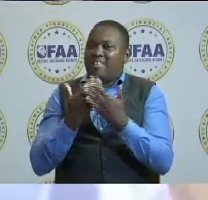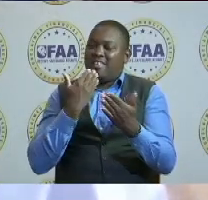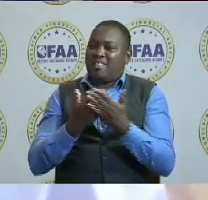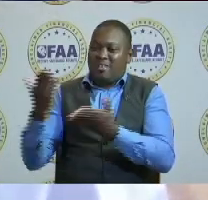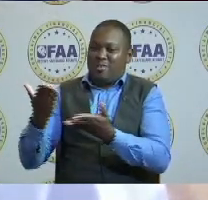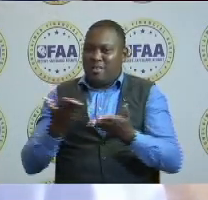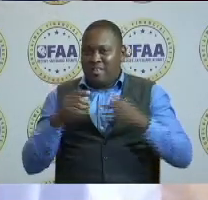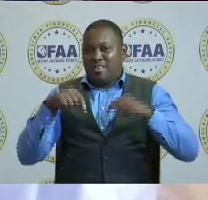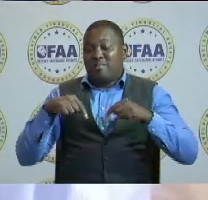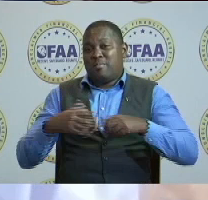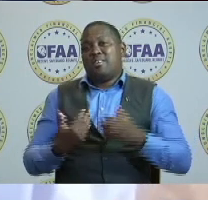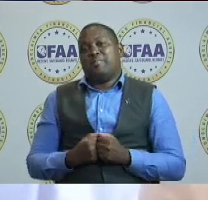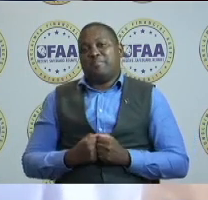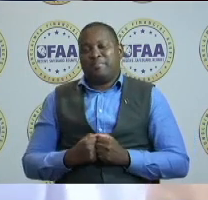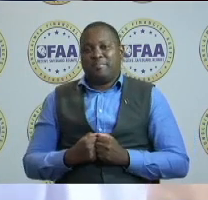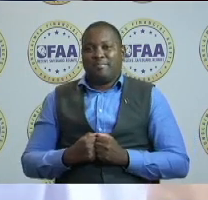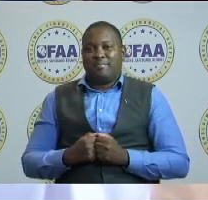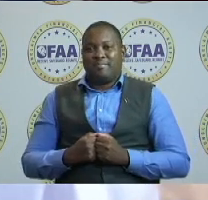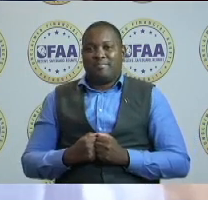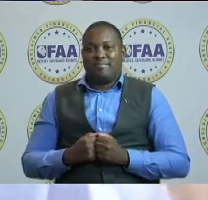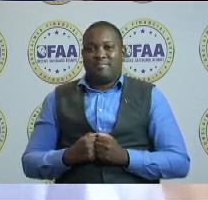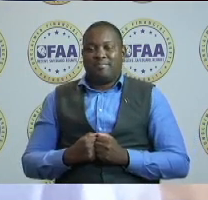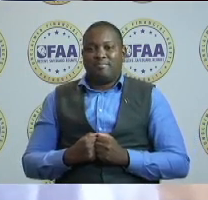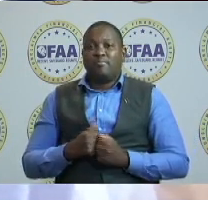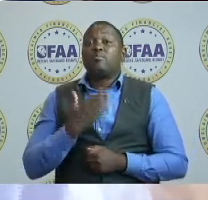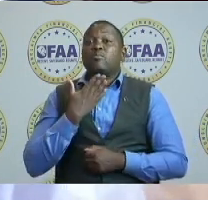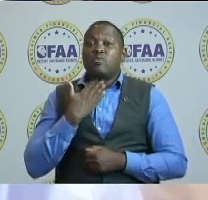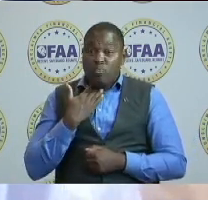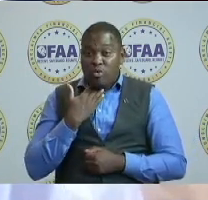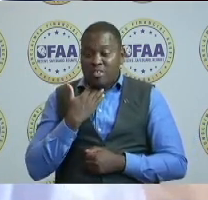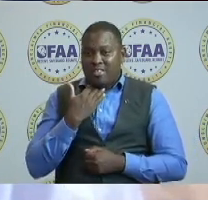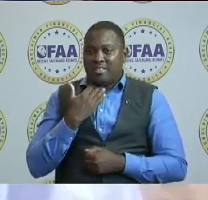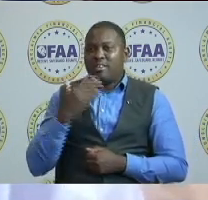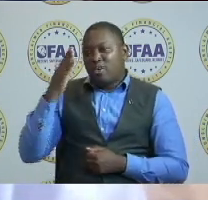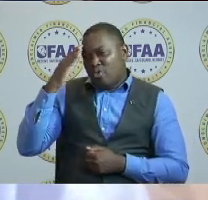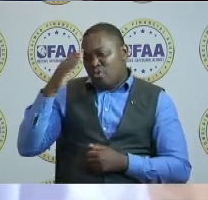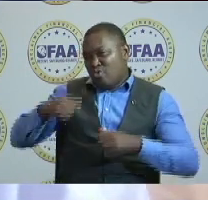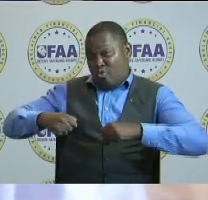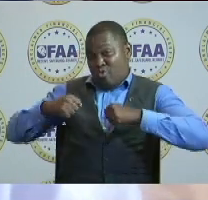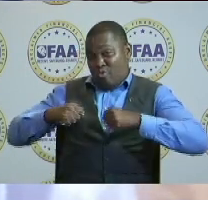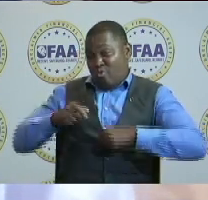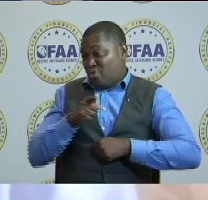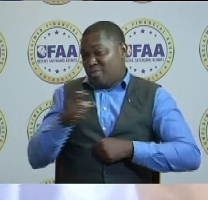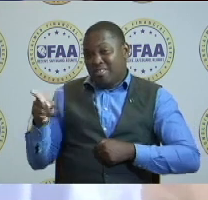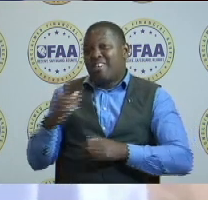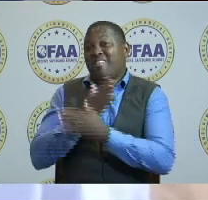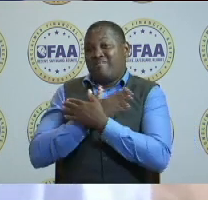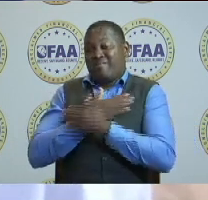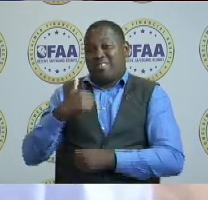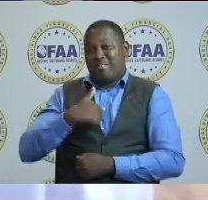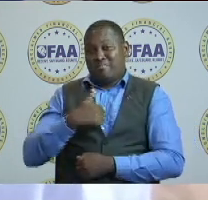my very, very packed diary. To recognize the chair and the CEO, who are my personal friends,